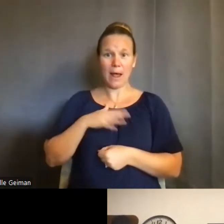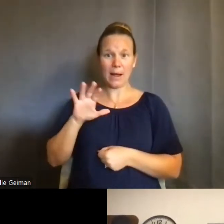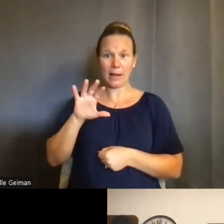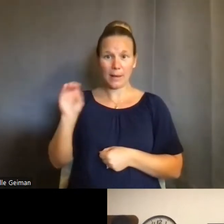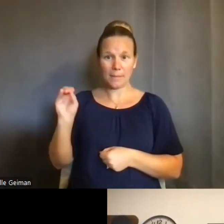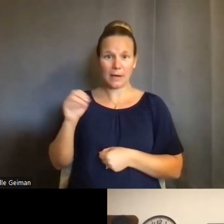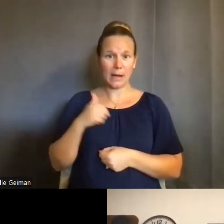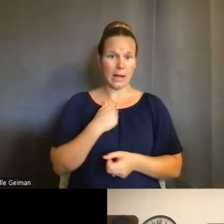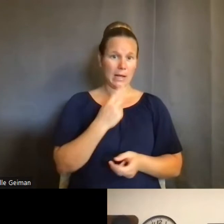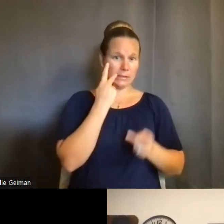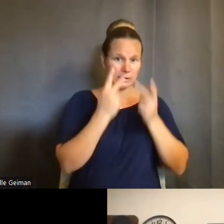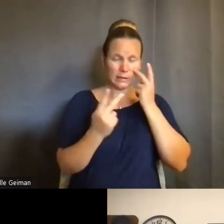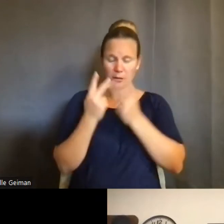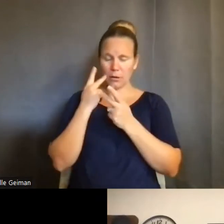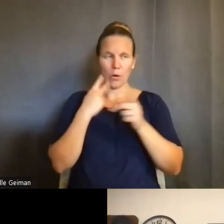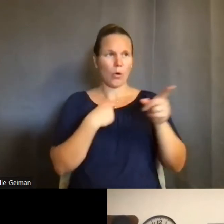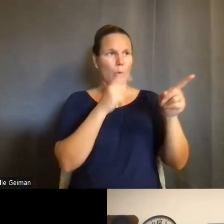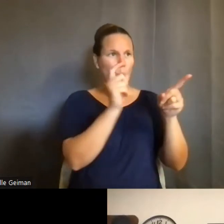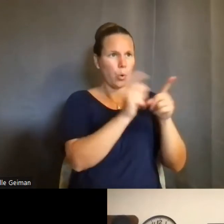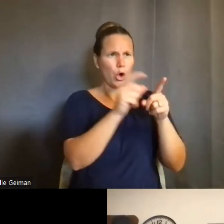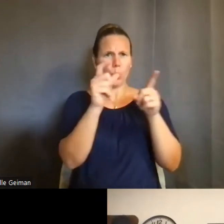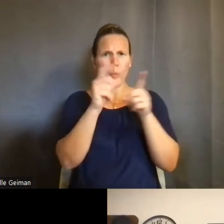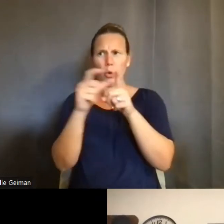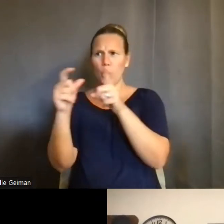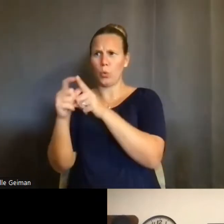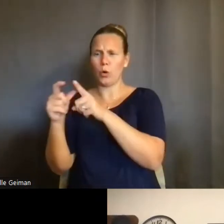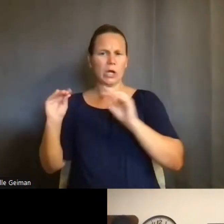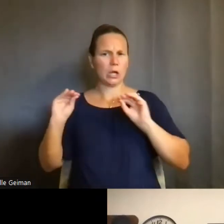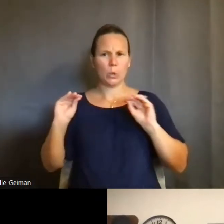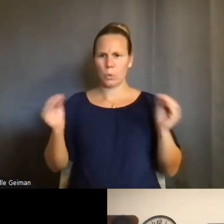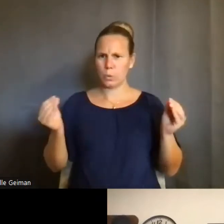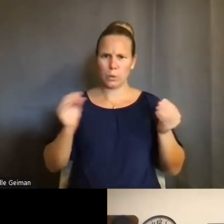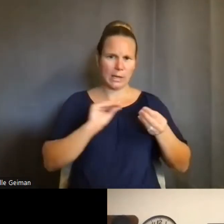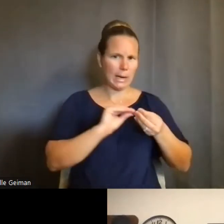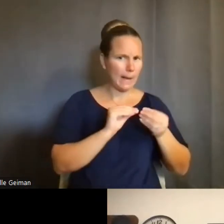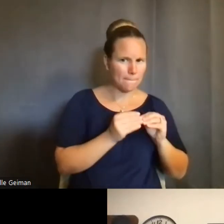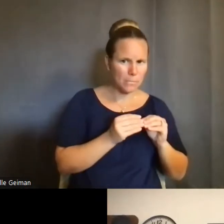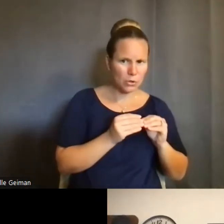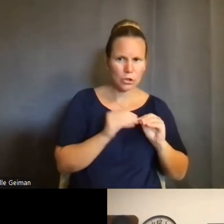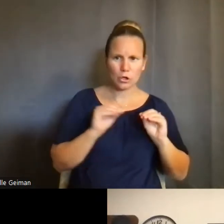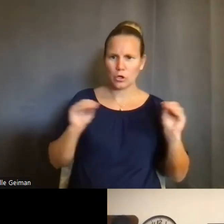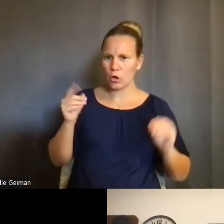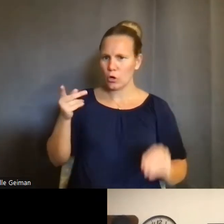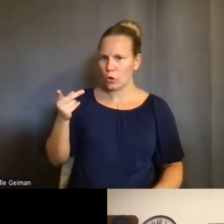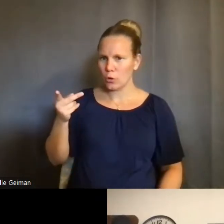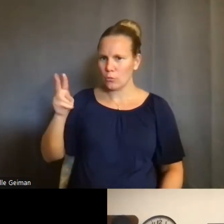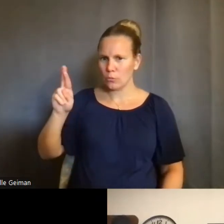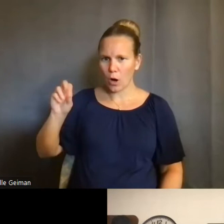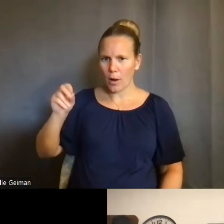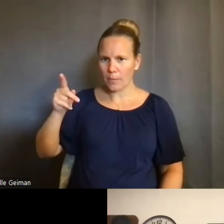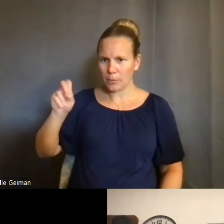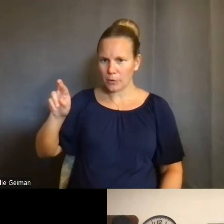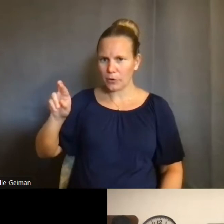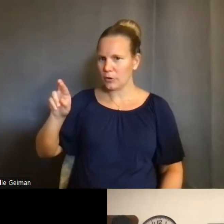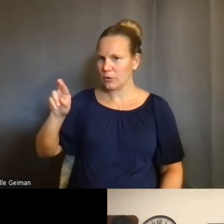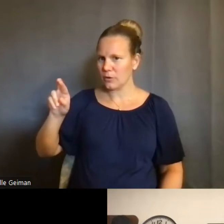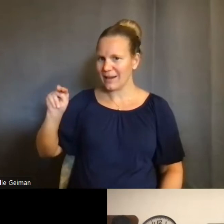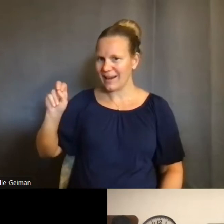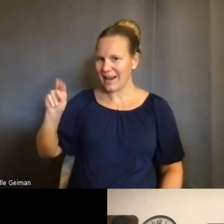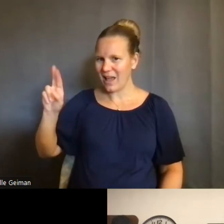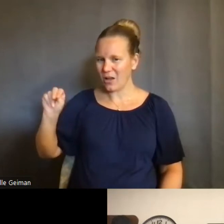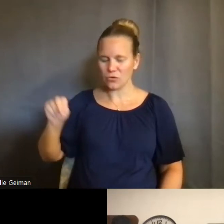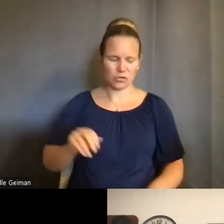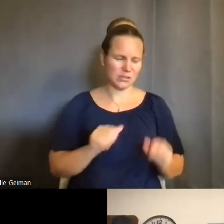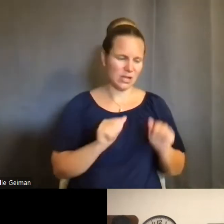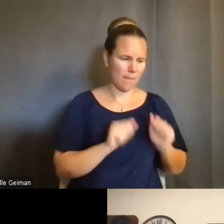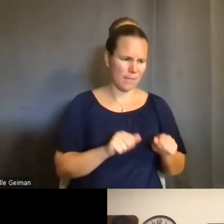many that are just words, and they don't have numbers. They don't have proper nouns. They're just a lot of words about abilities, and it's